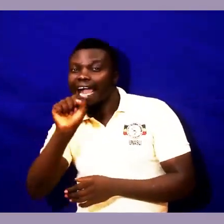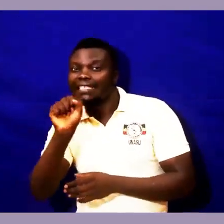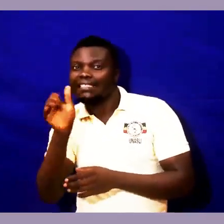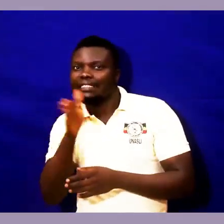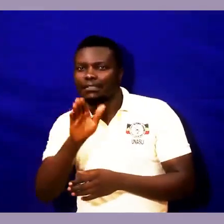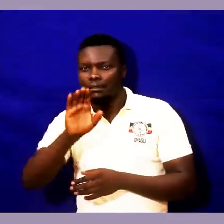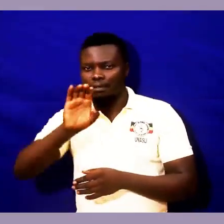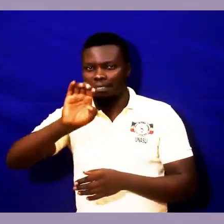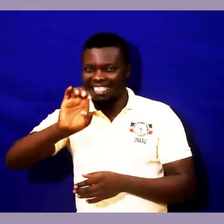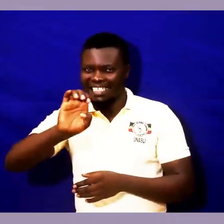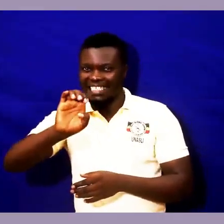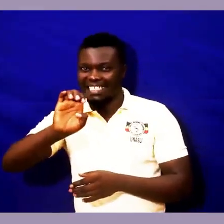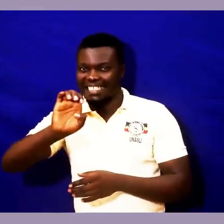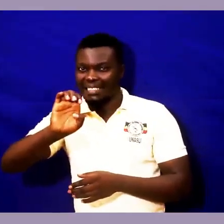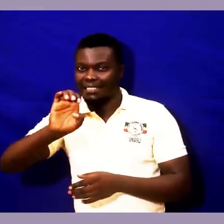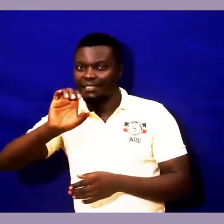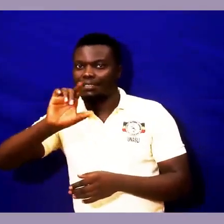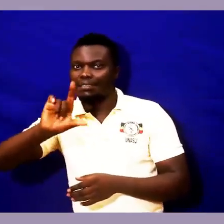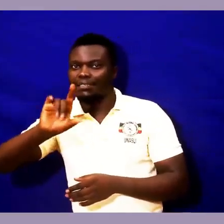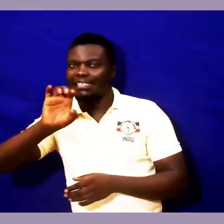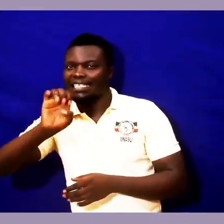Has cleaned.